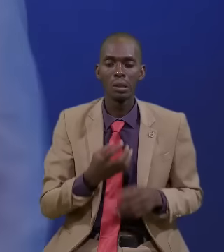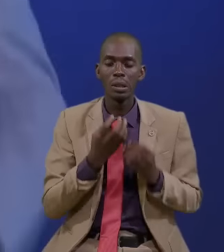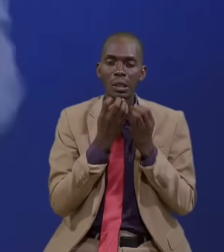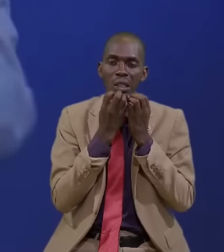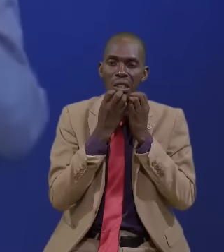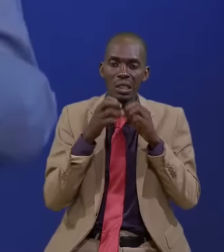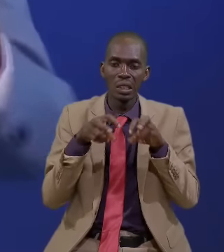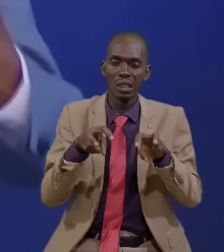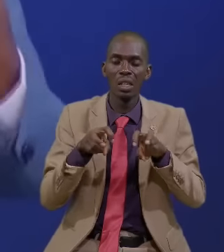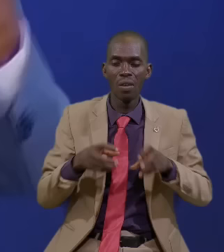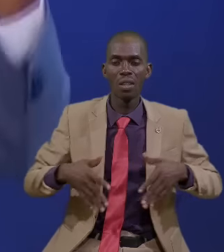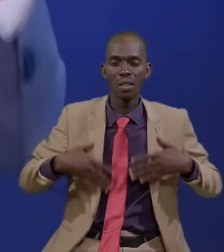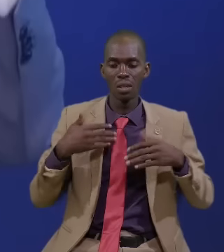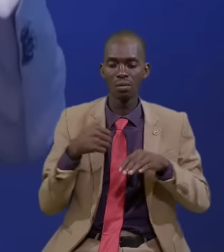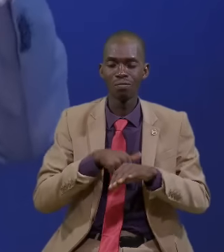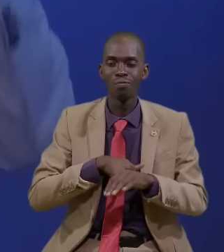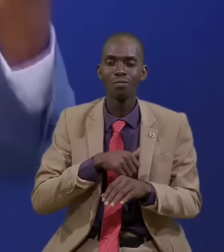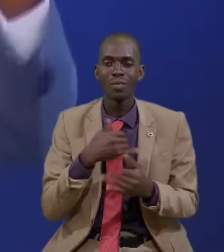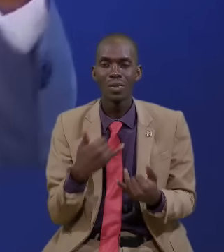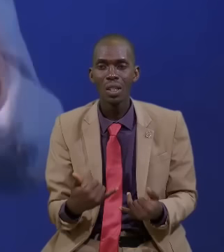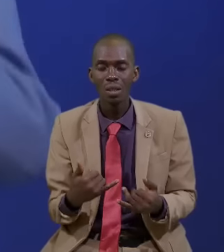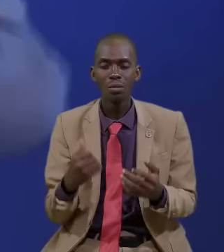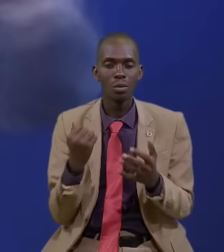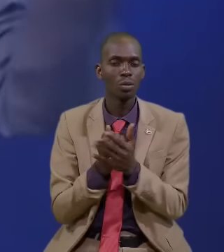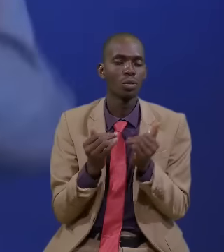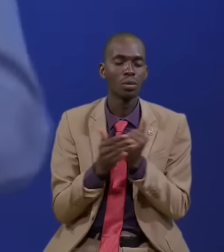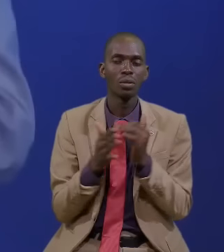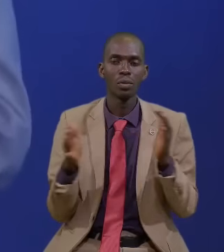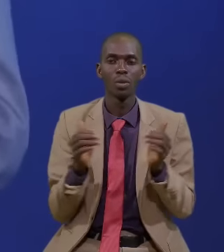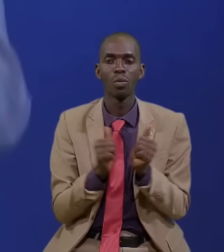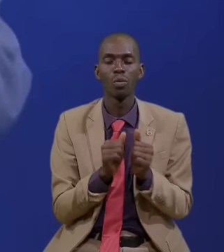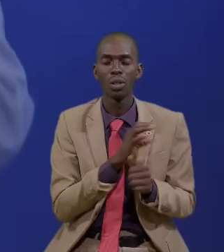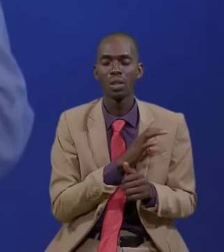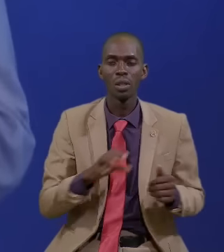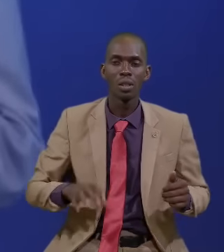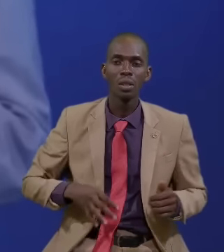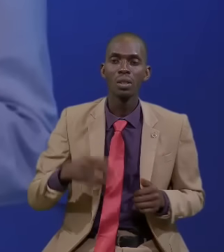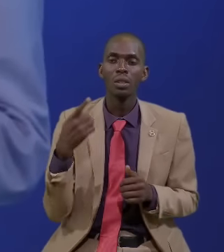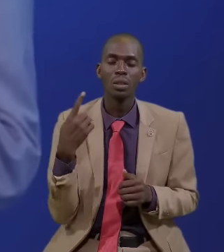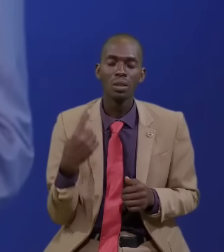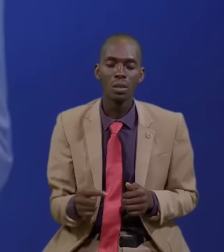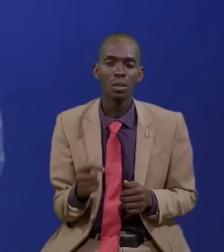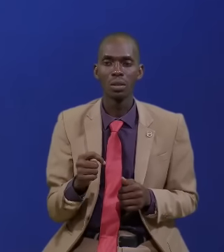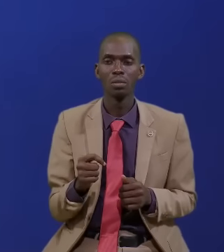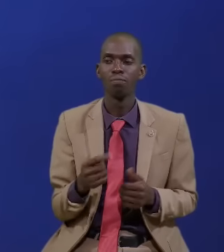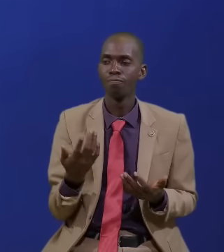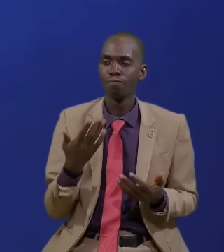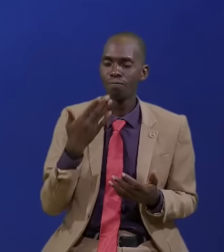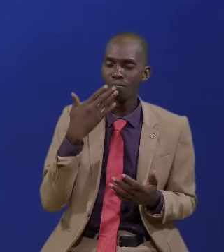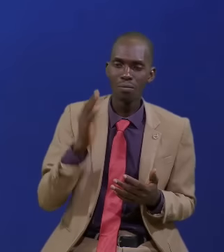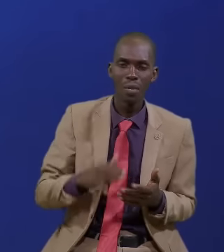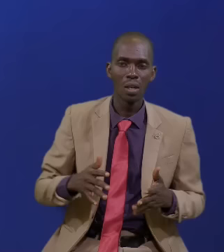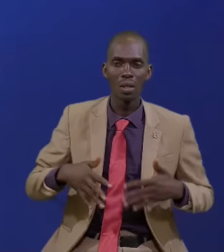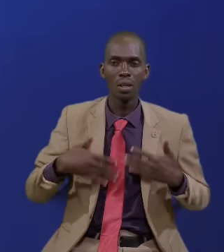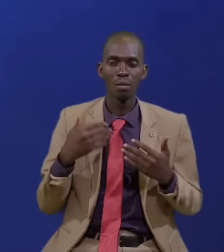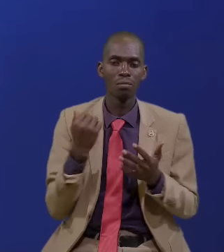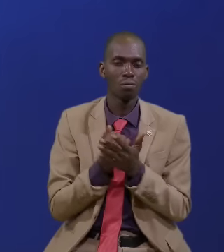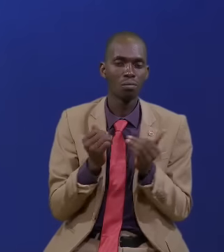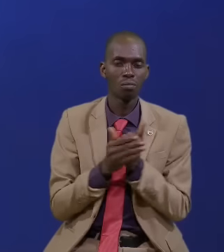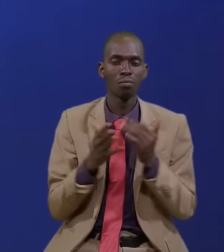crucified with Christ. The depraved life crucified with Christ. I am crucified